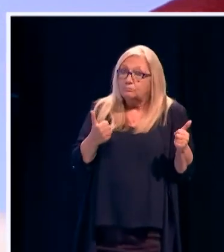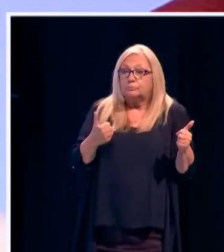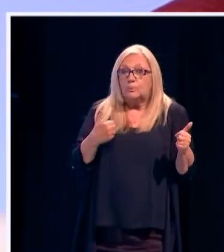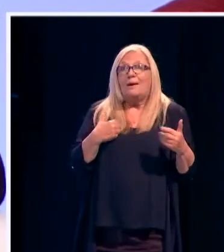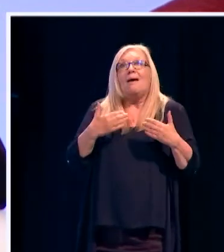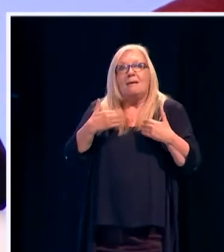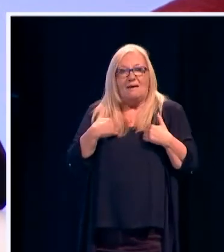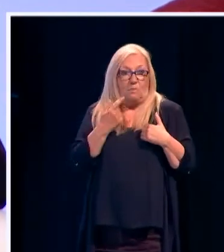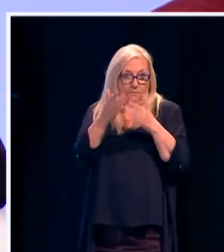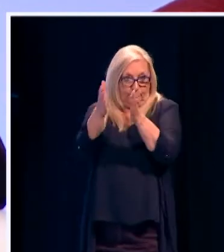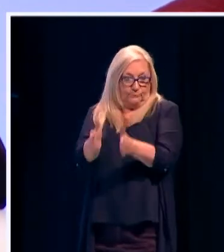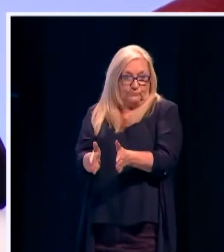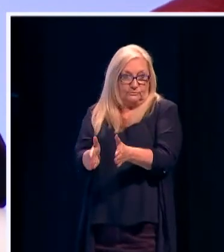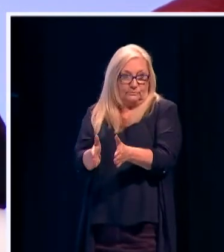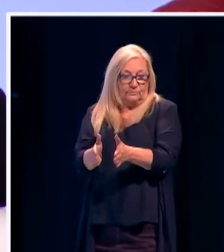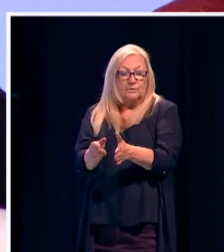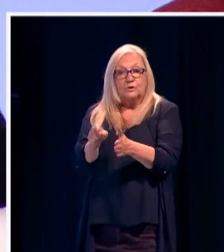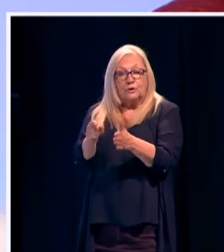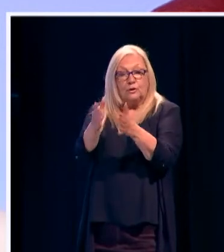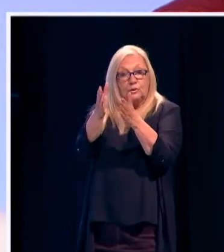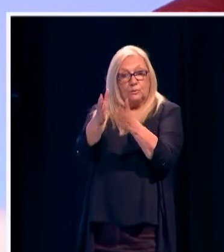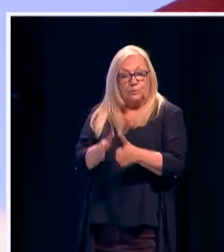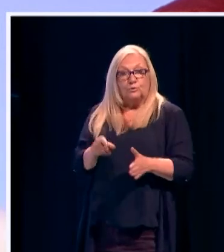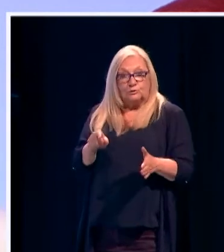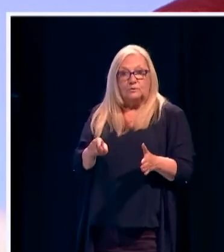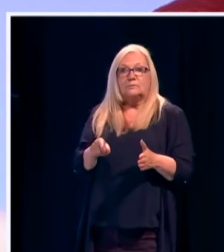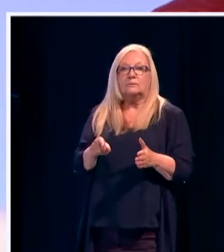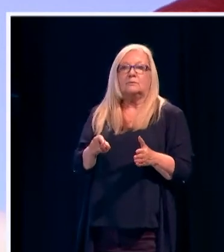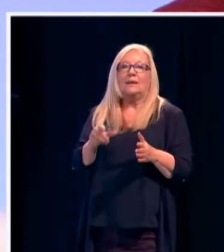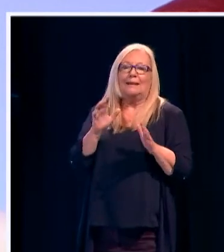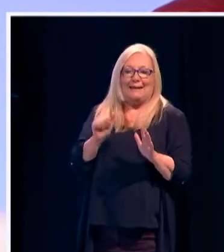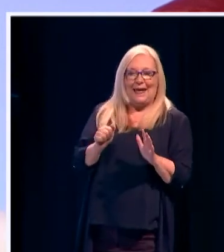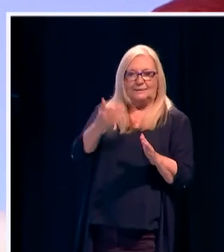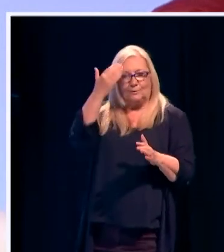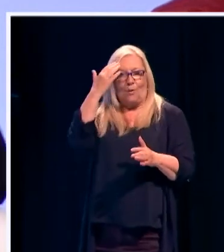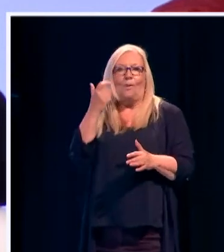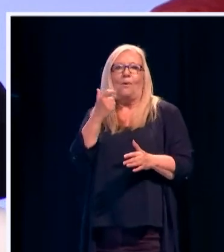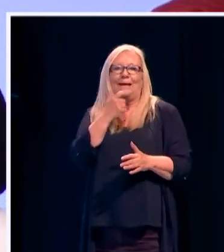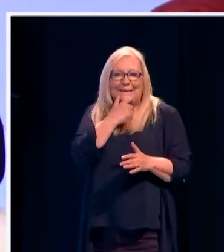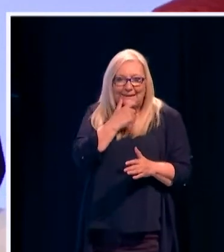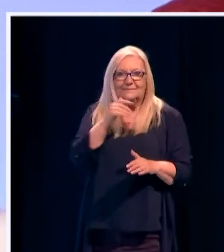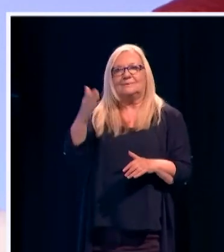a person that is able to communicate in English and French. So,